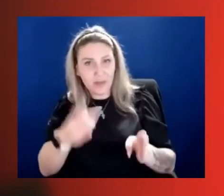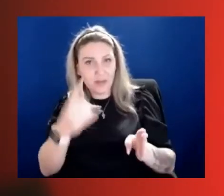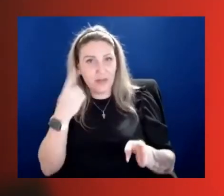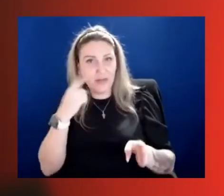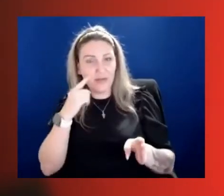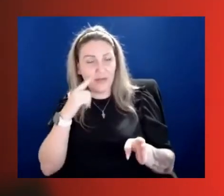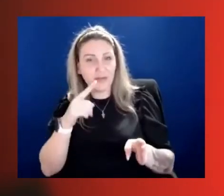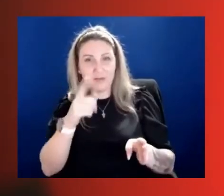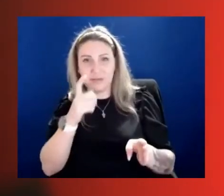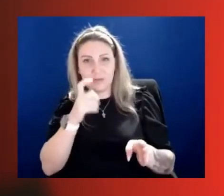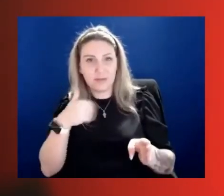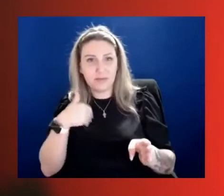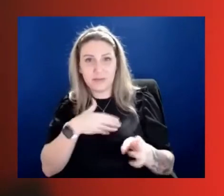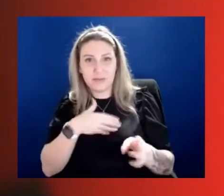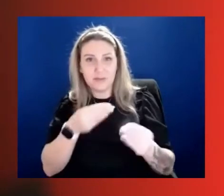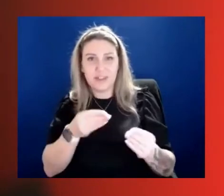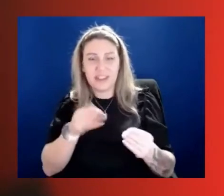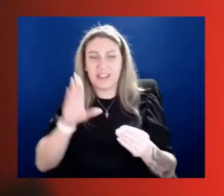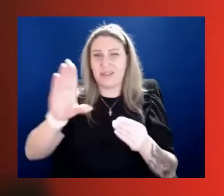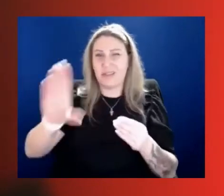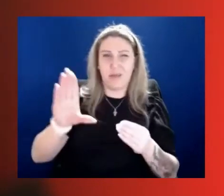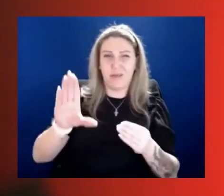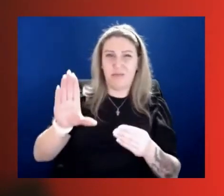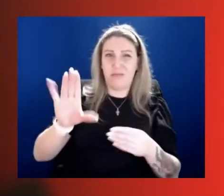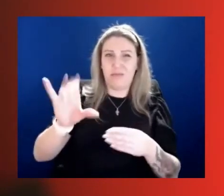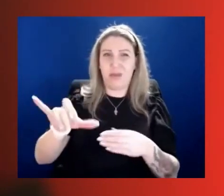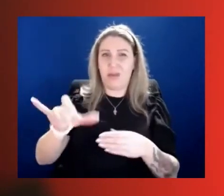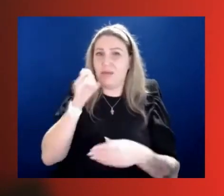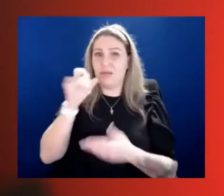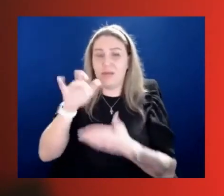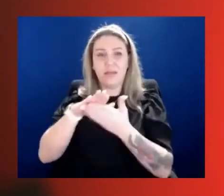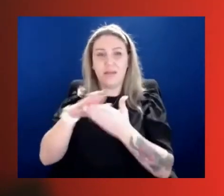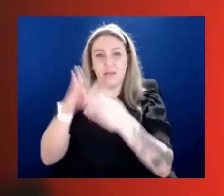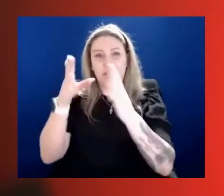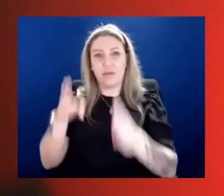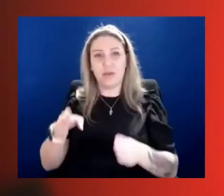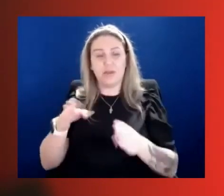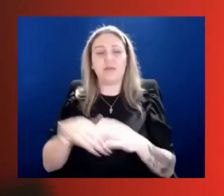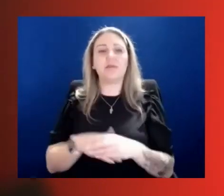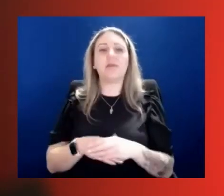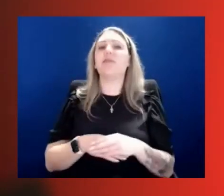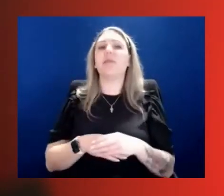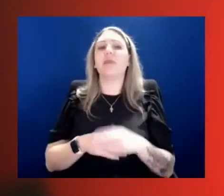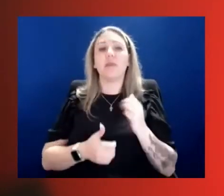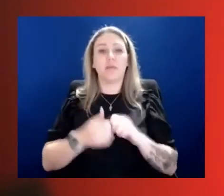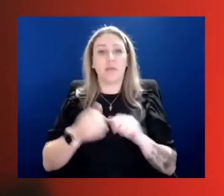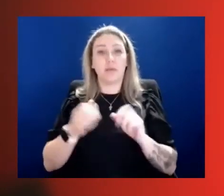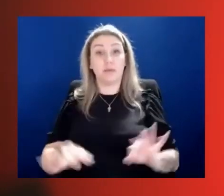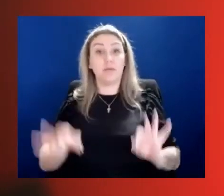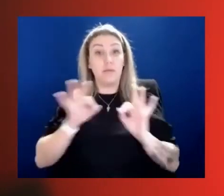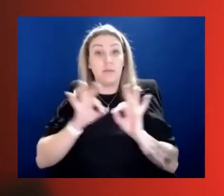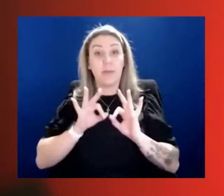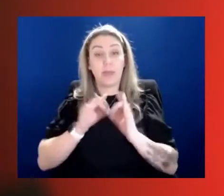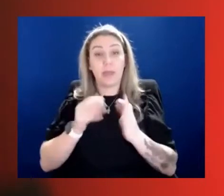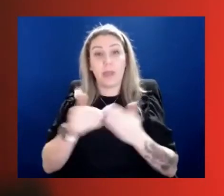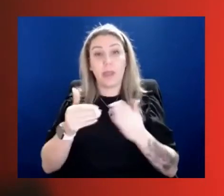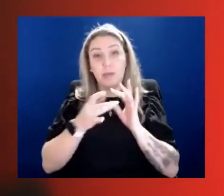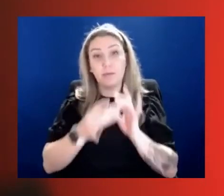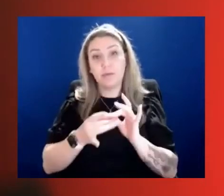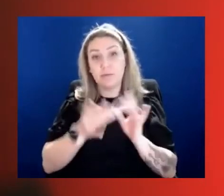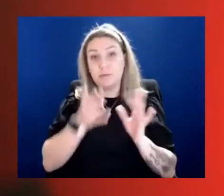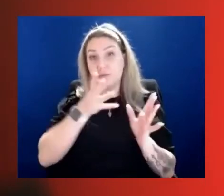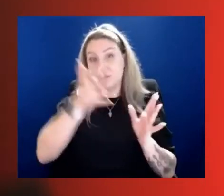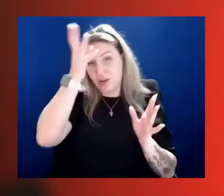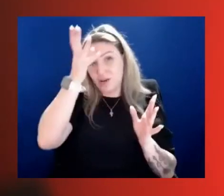that's on that unkind person, right? And that the most important thing about parenting, whoever the